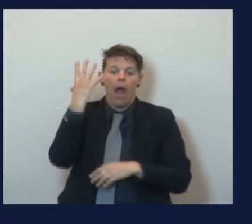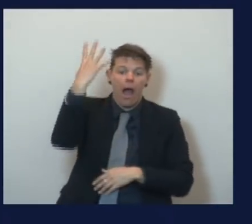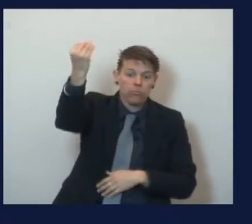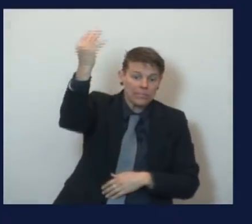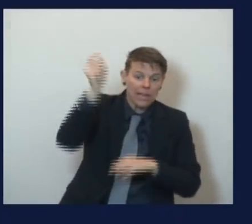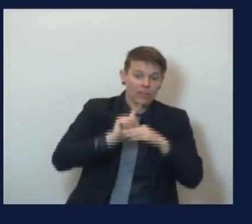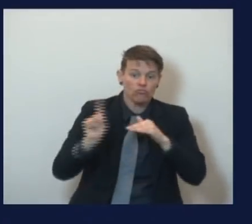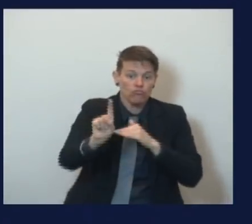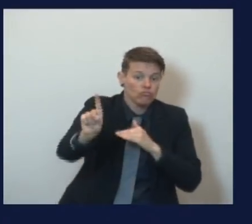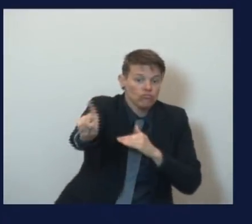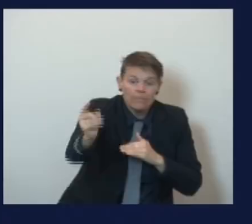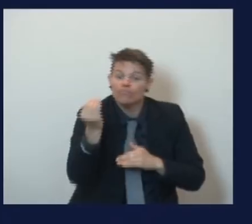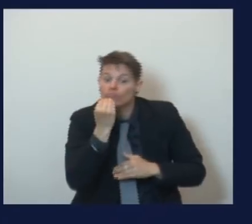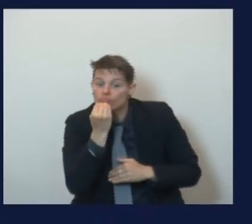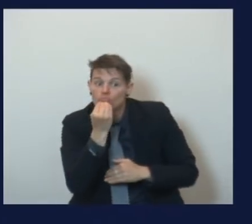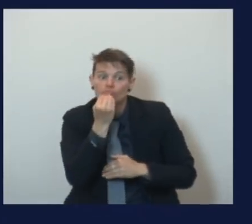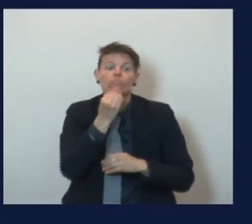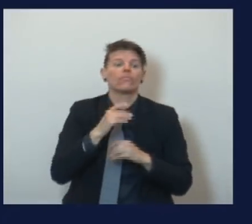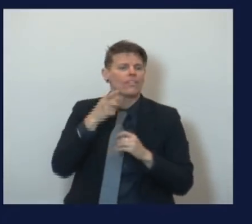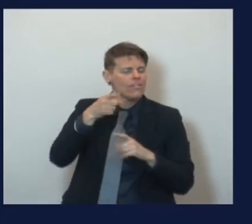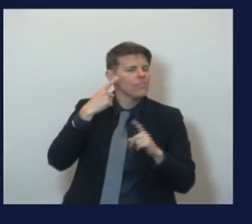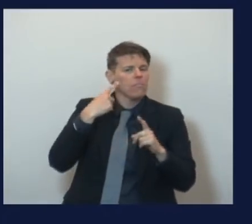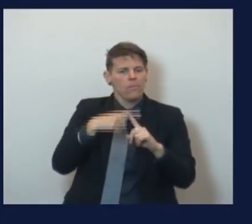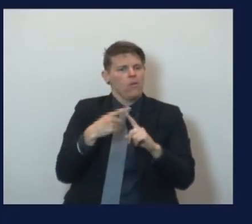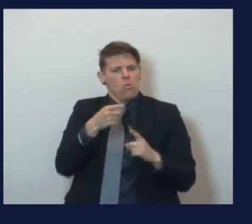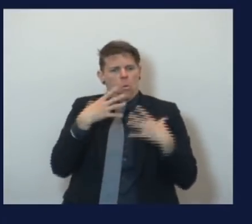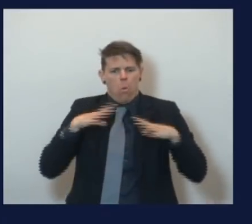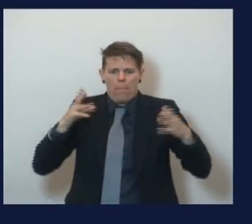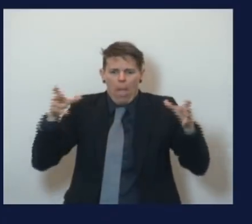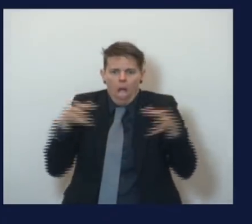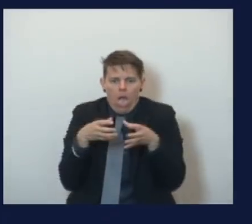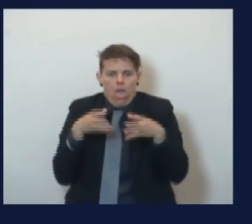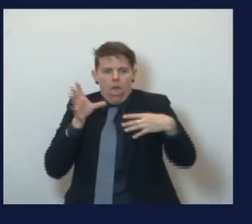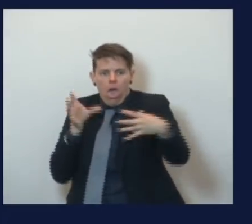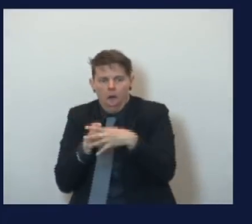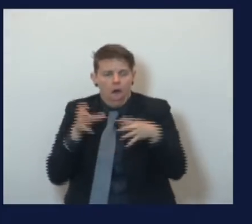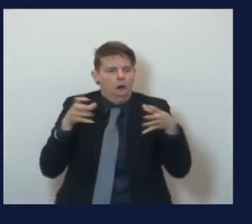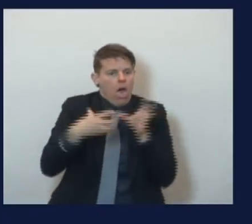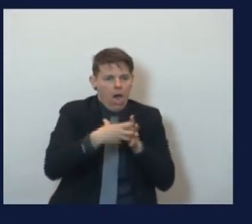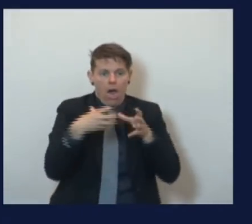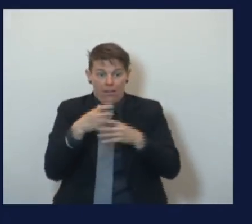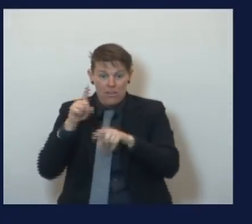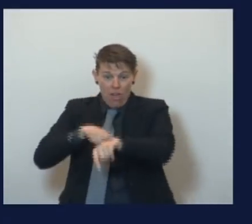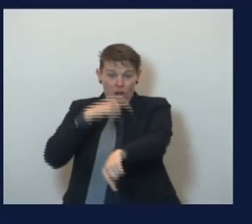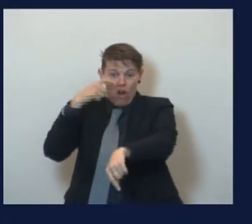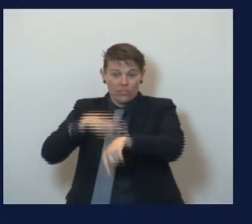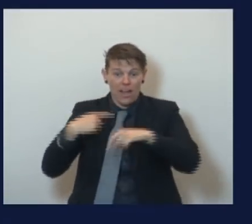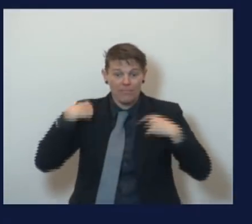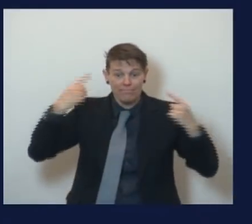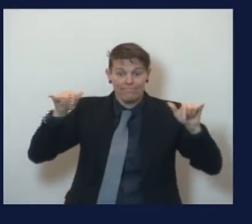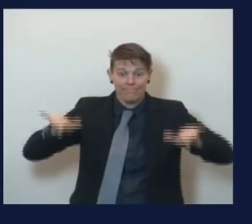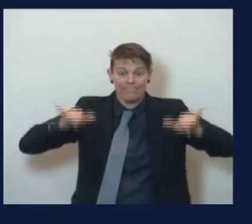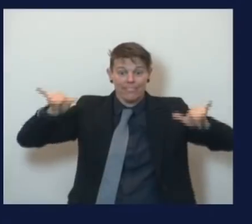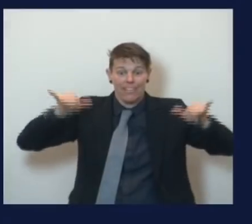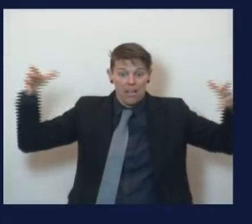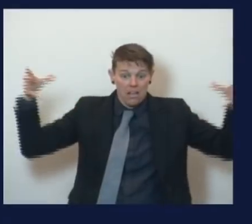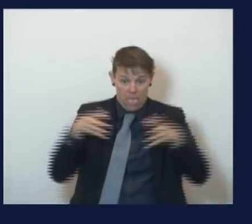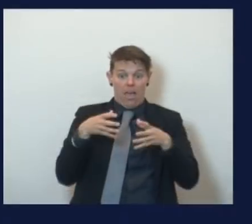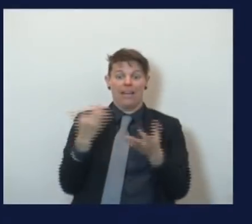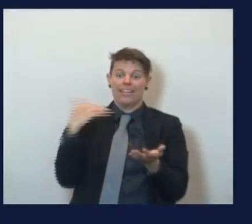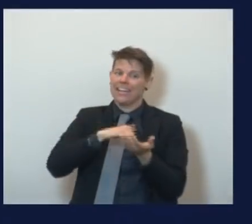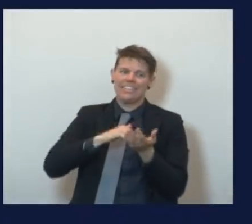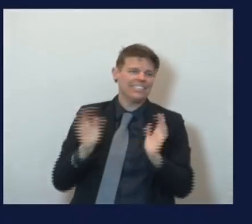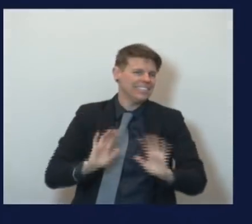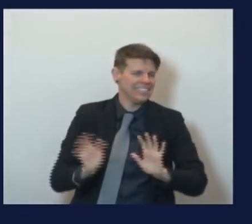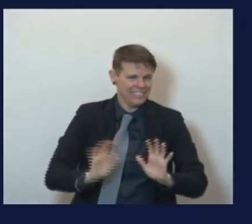And also remember, we don't want people to be around each other for long periods of time. That means an hour lunchtime. We need to figure that out.